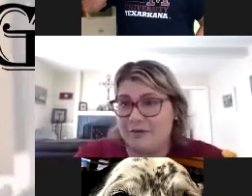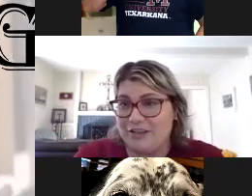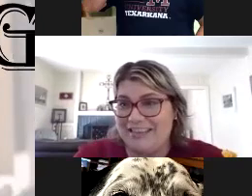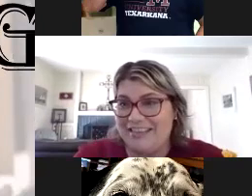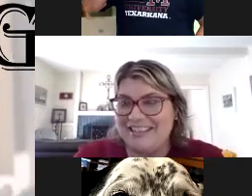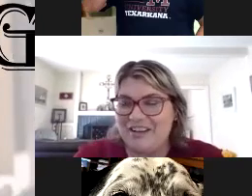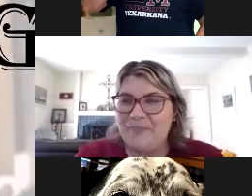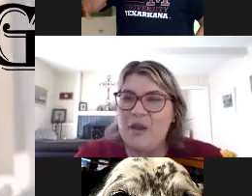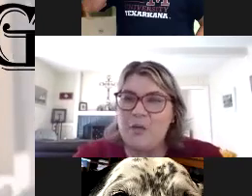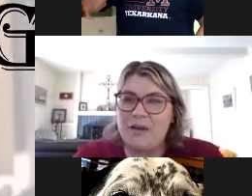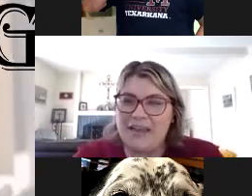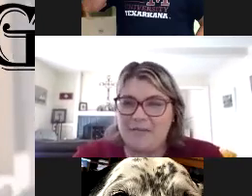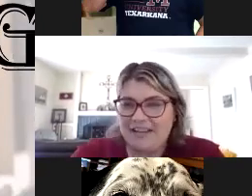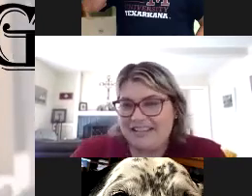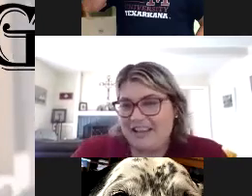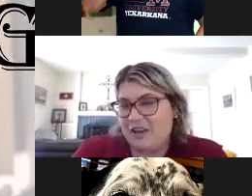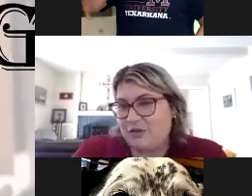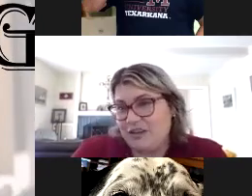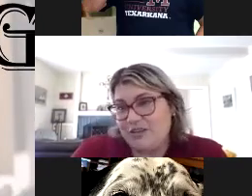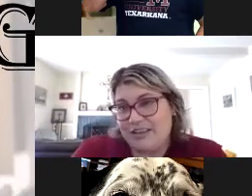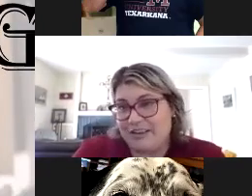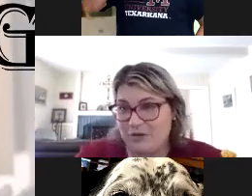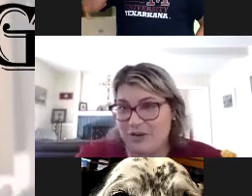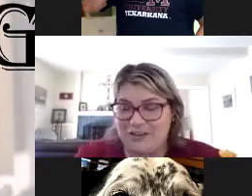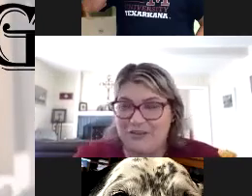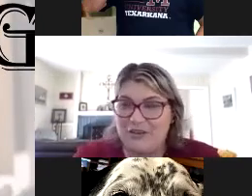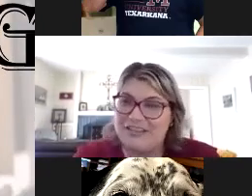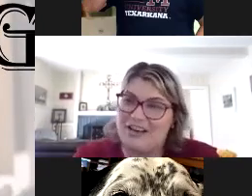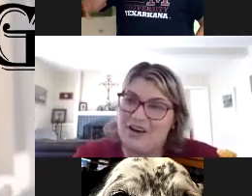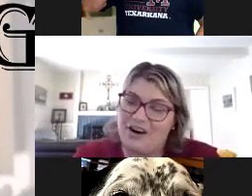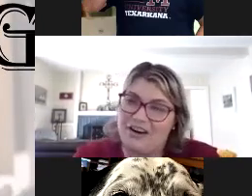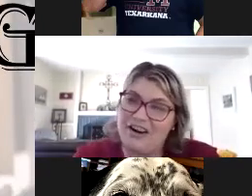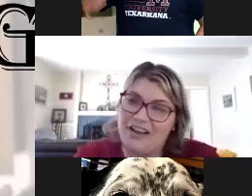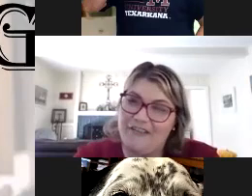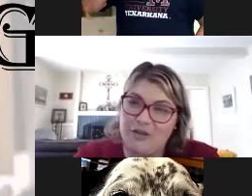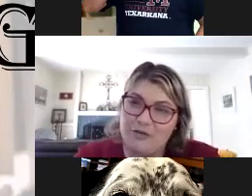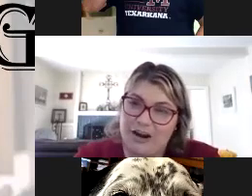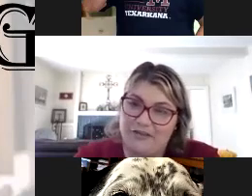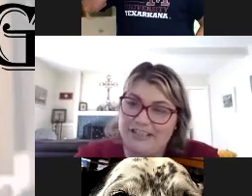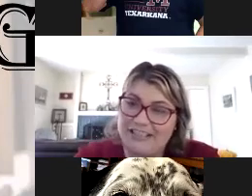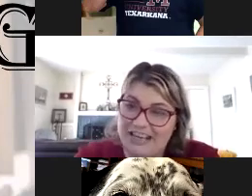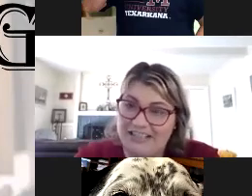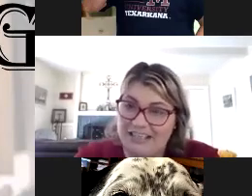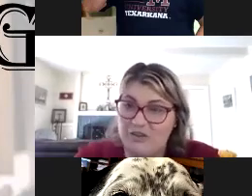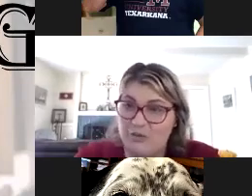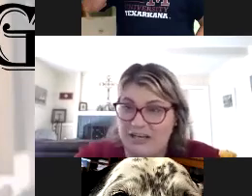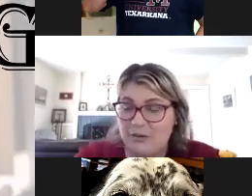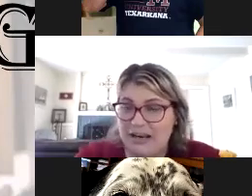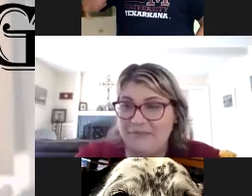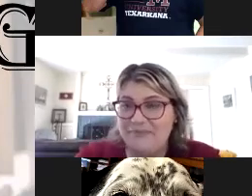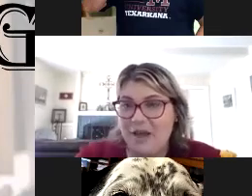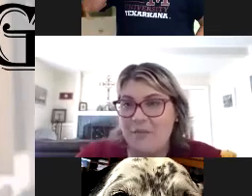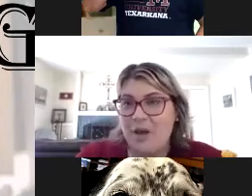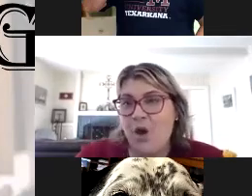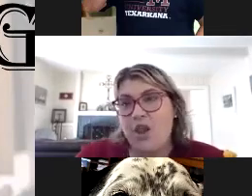December 14th. So what that means is these are the Electoral College votes that are available for every state in